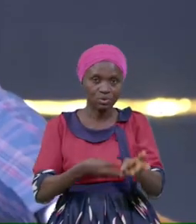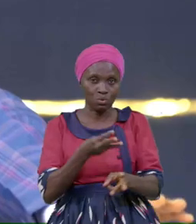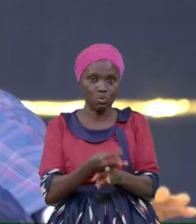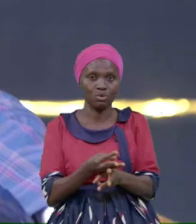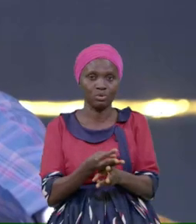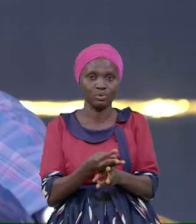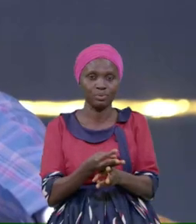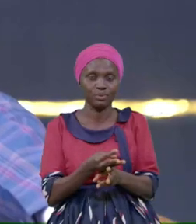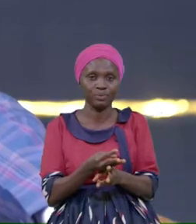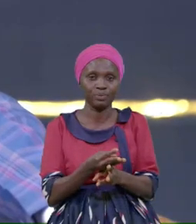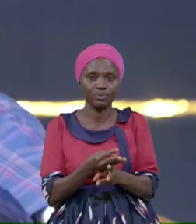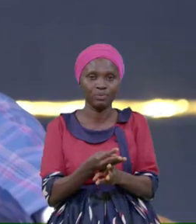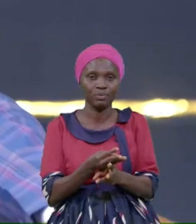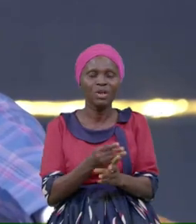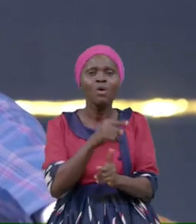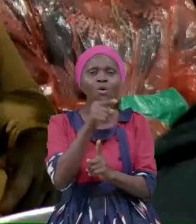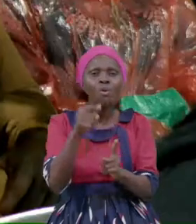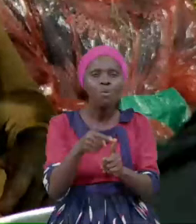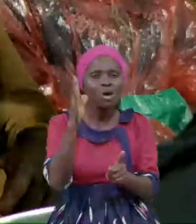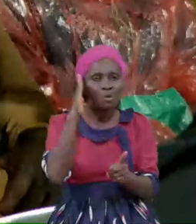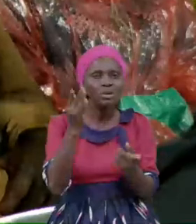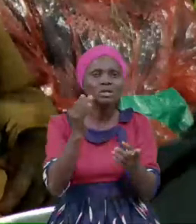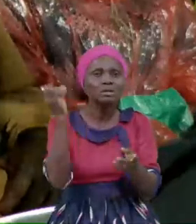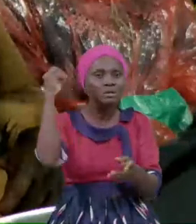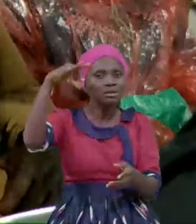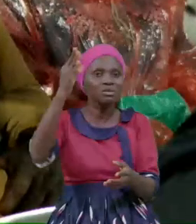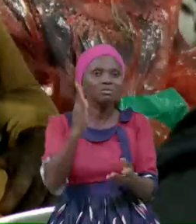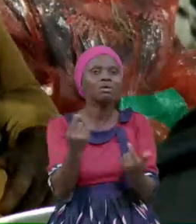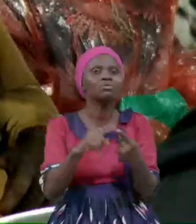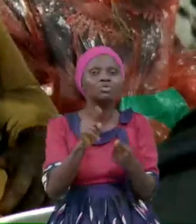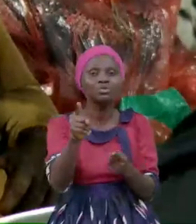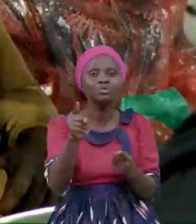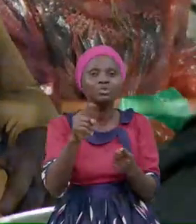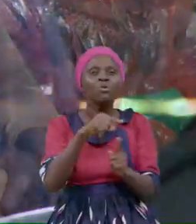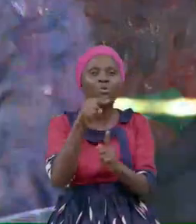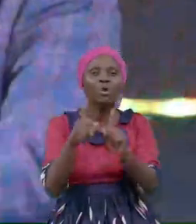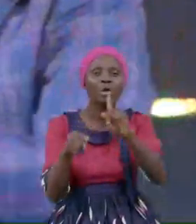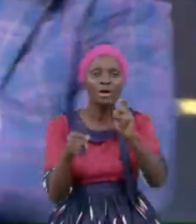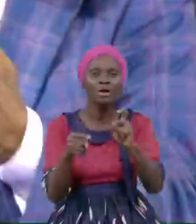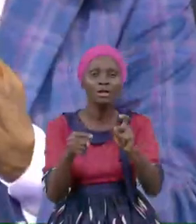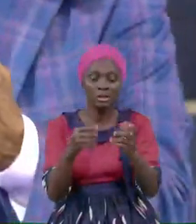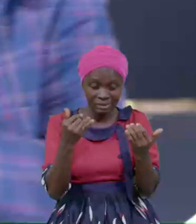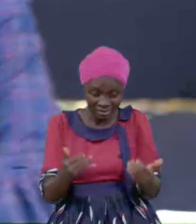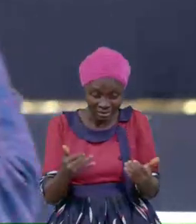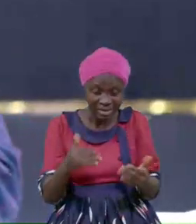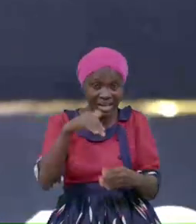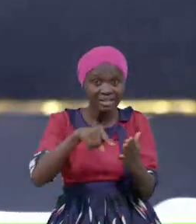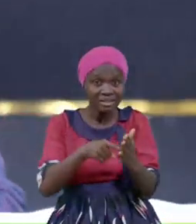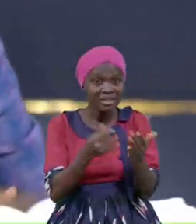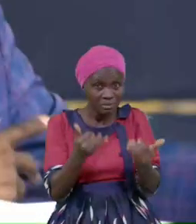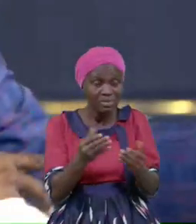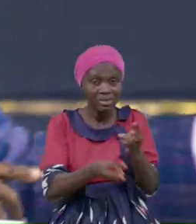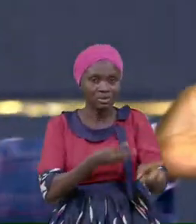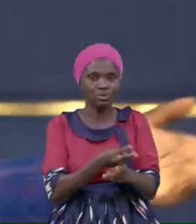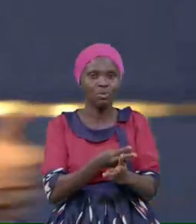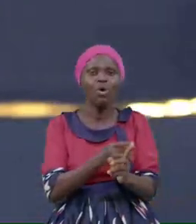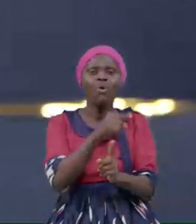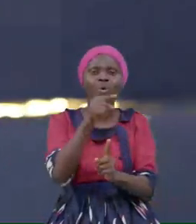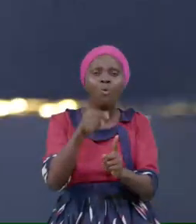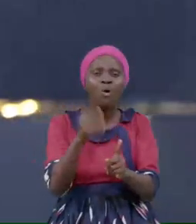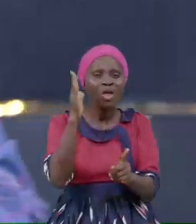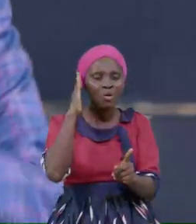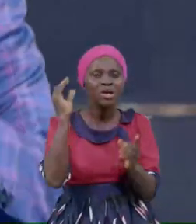is the grace of God coming to you? This present world. When is that grace going to turn your life around and change you